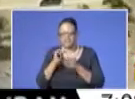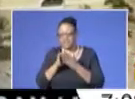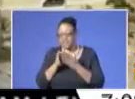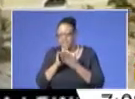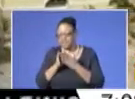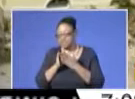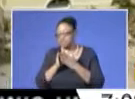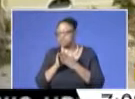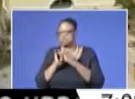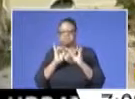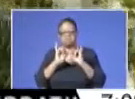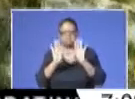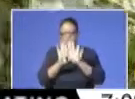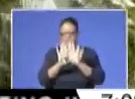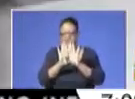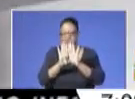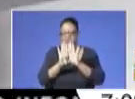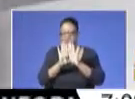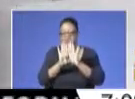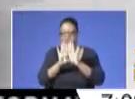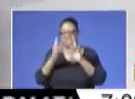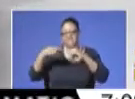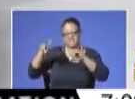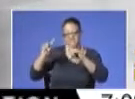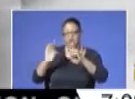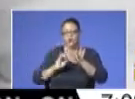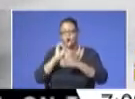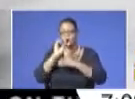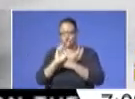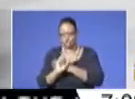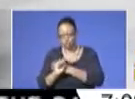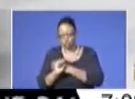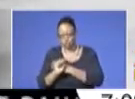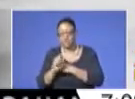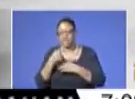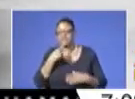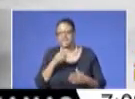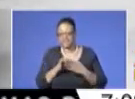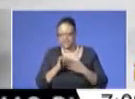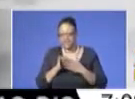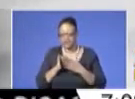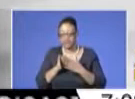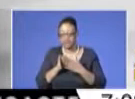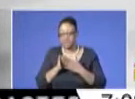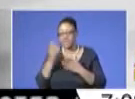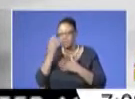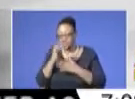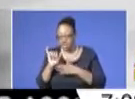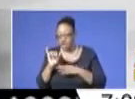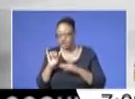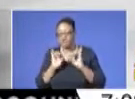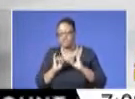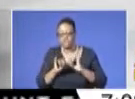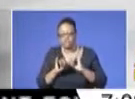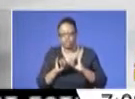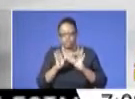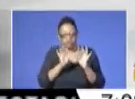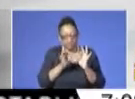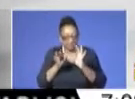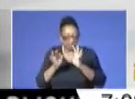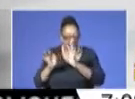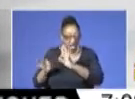remain closed until October. Well, obviously, they have done their market research and they have assessed that the